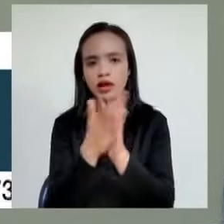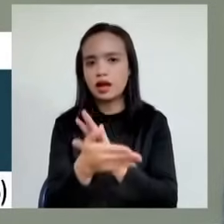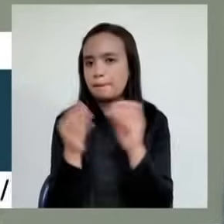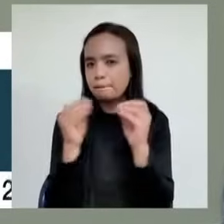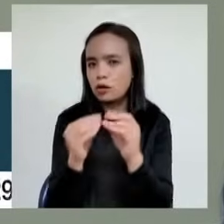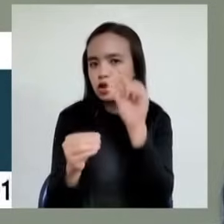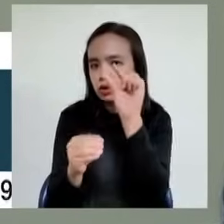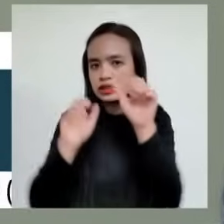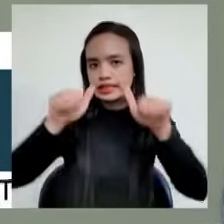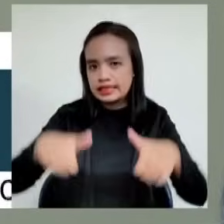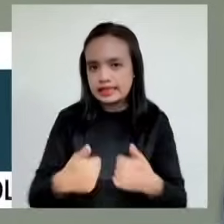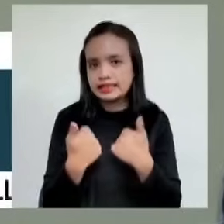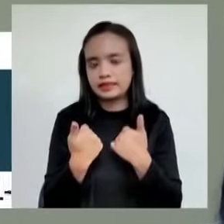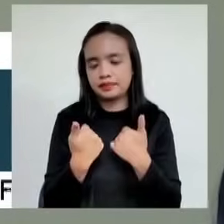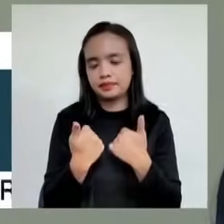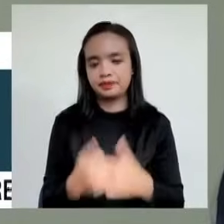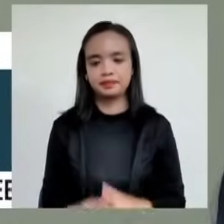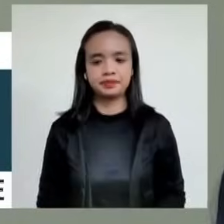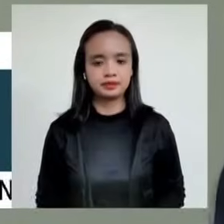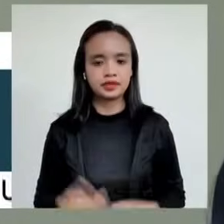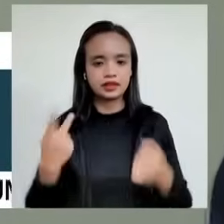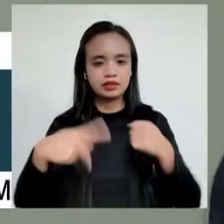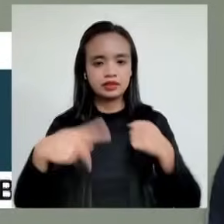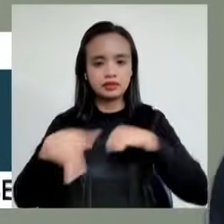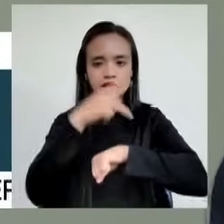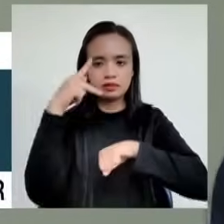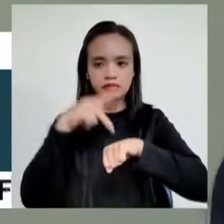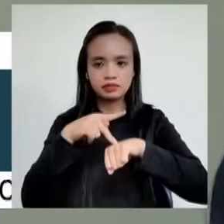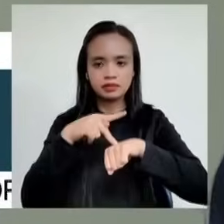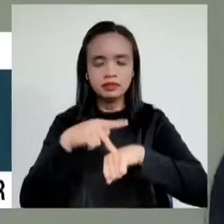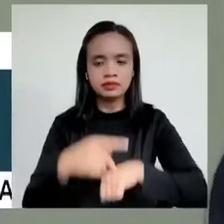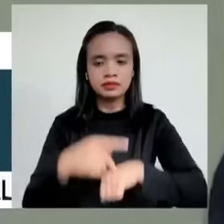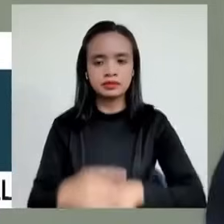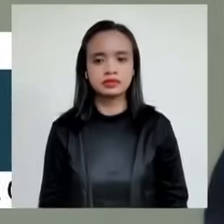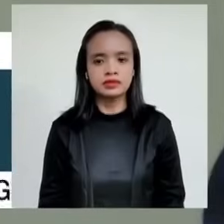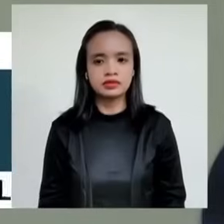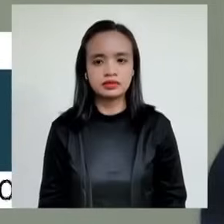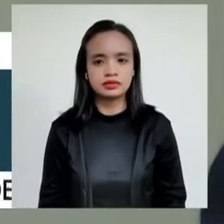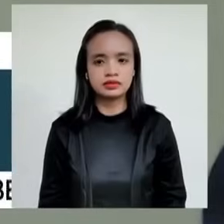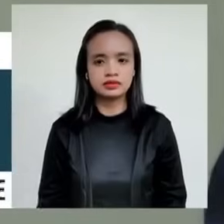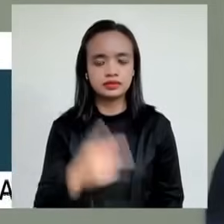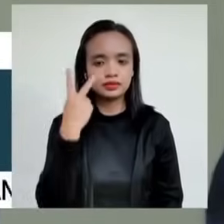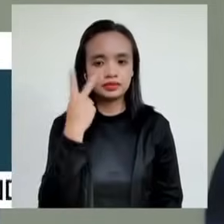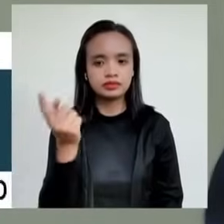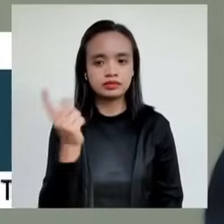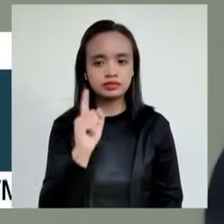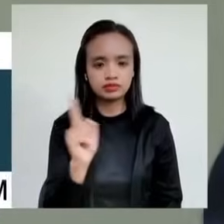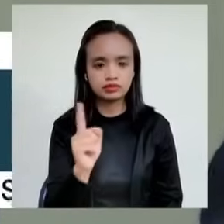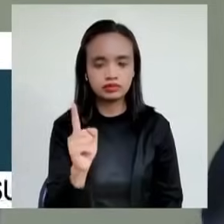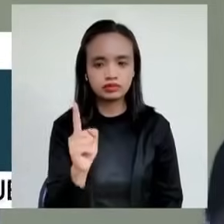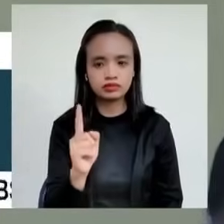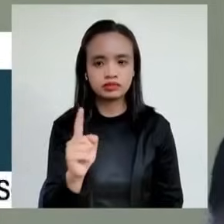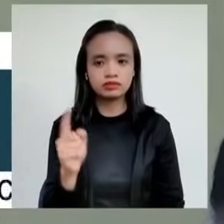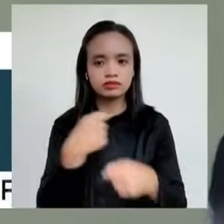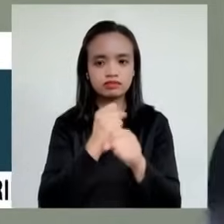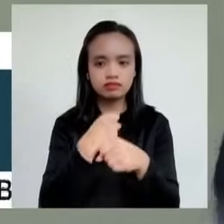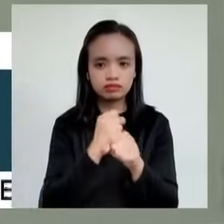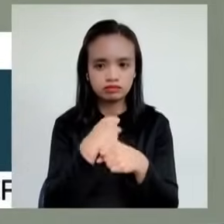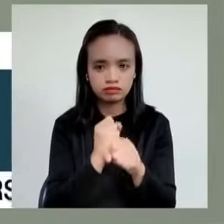Philippines being the laggard in to advance to its manufacturing sector.